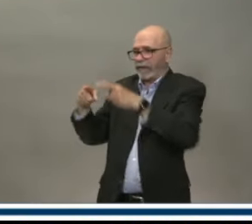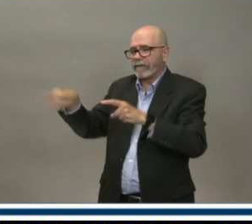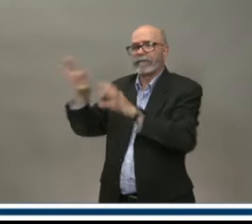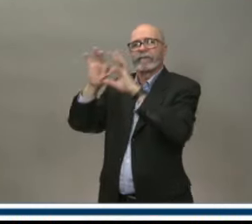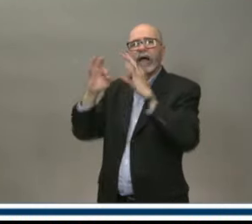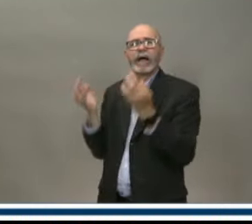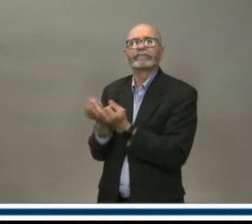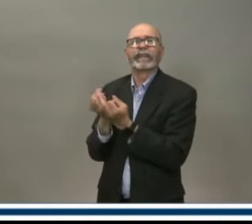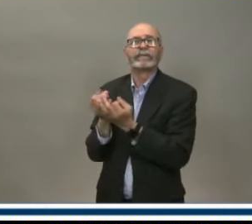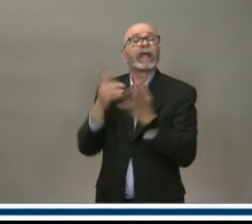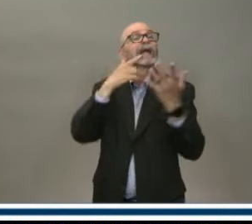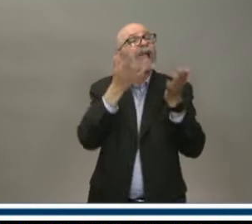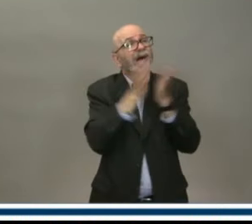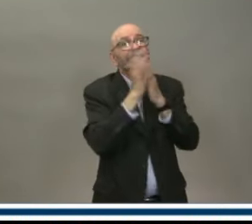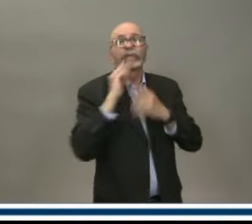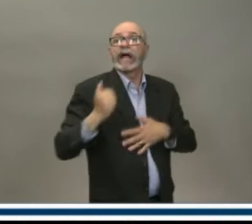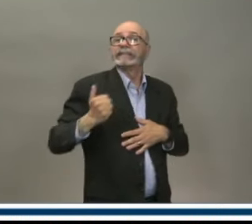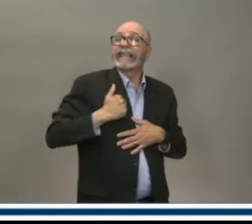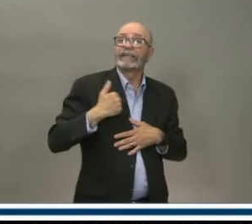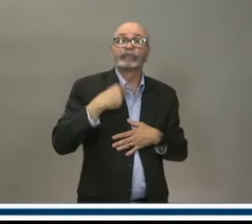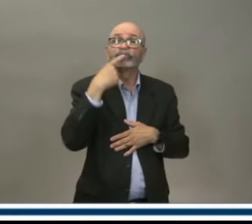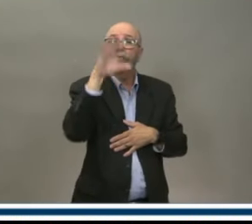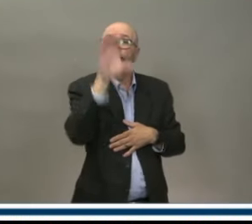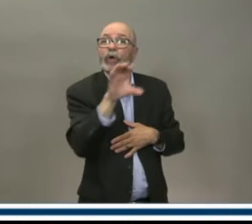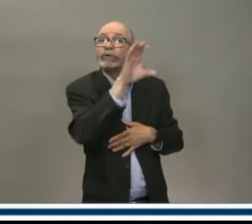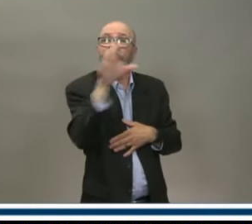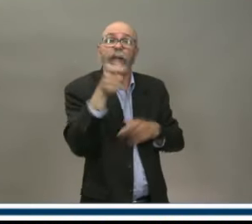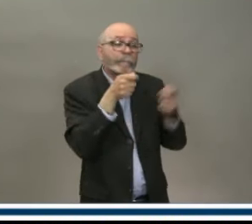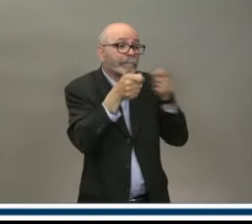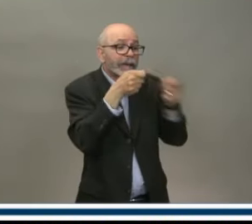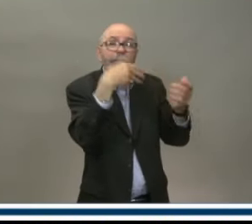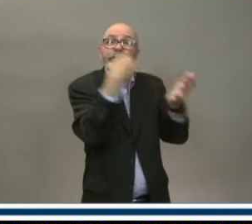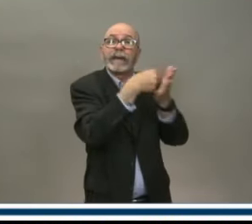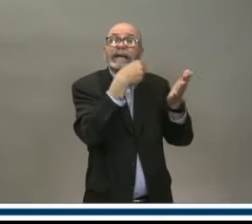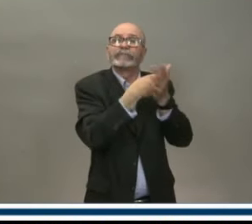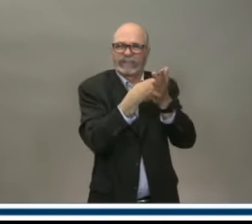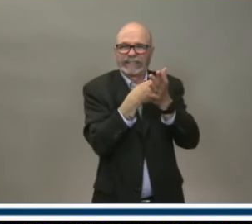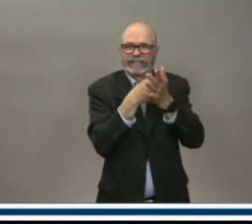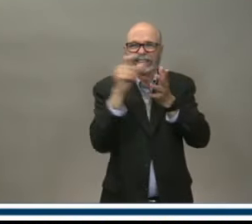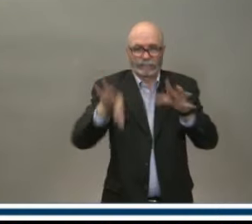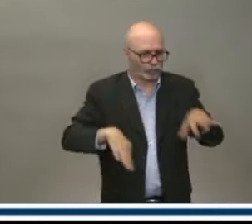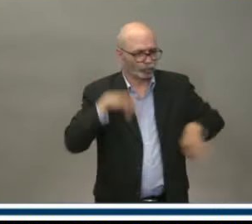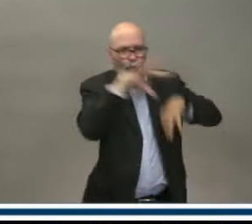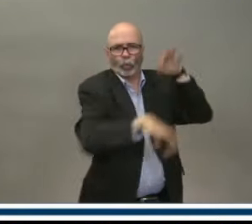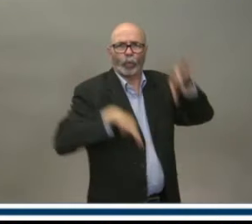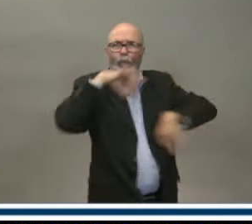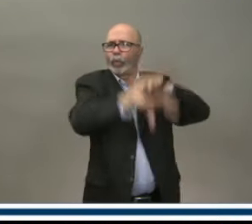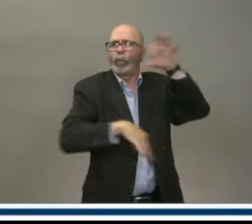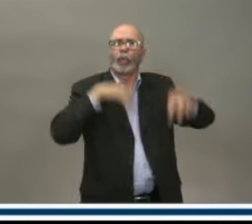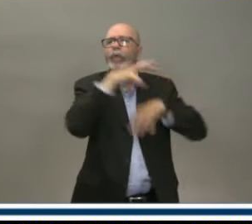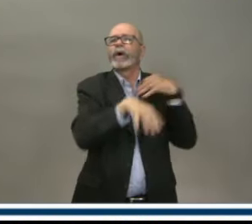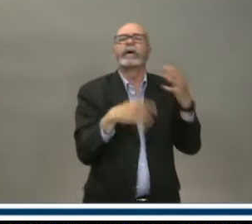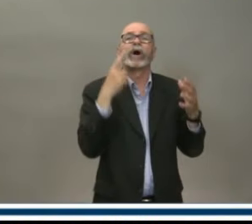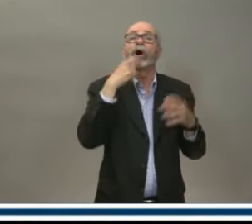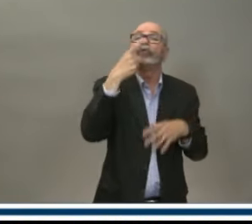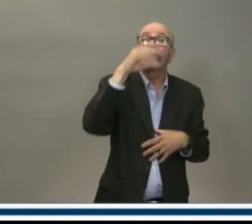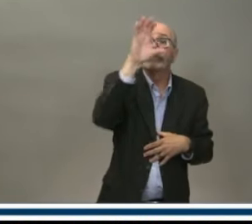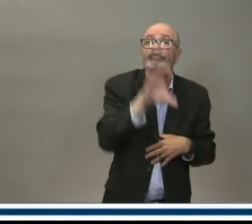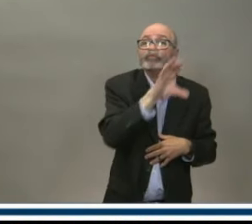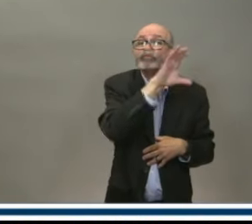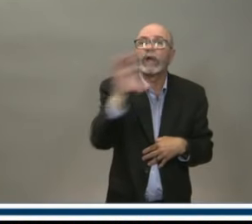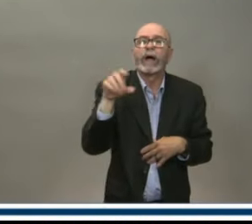Red Cross to manage a fund so that you can make donations. You can find that information on